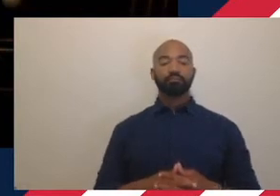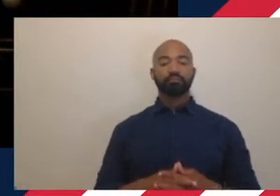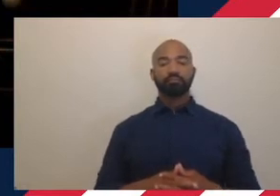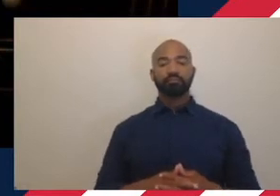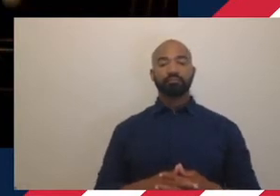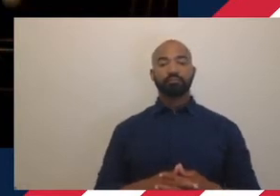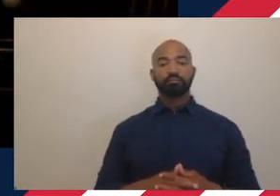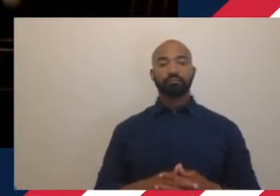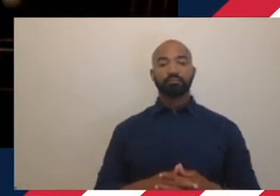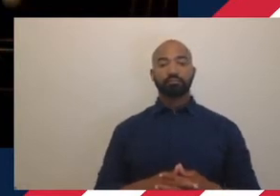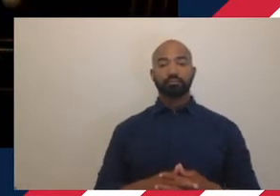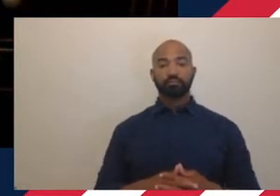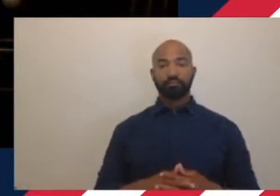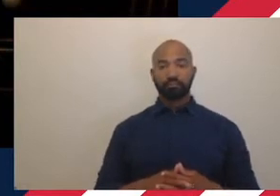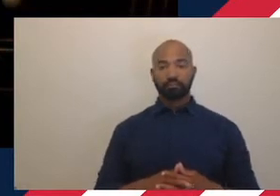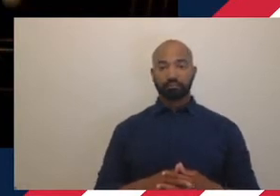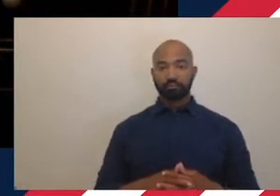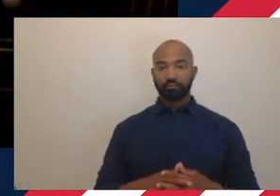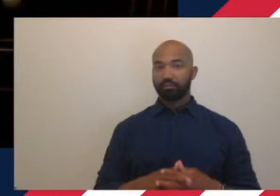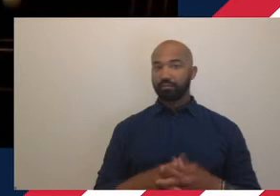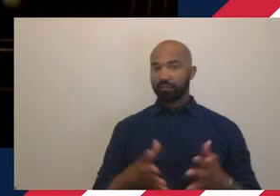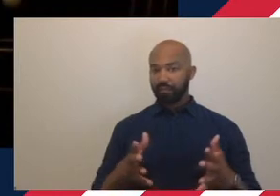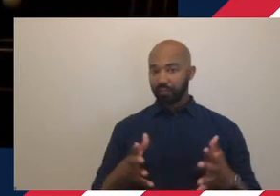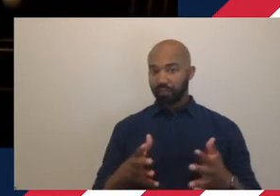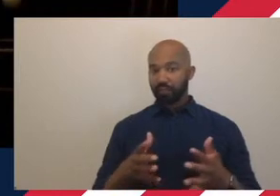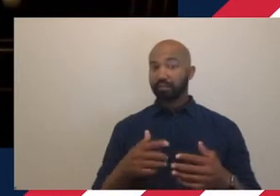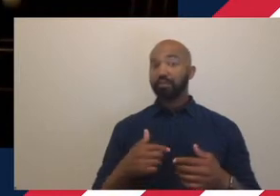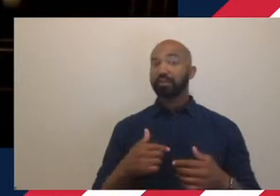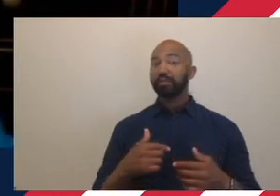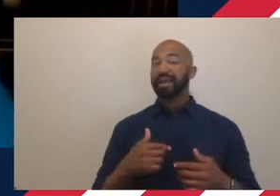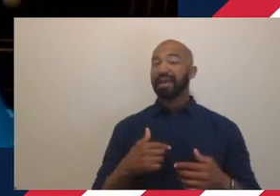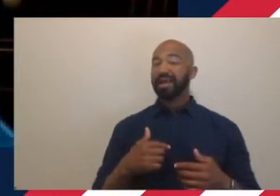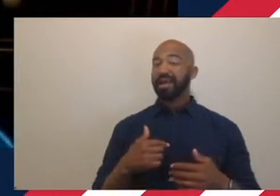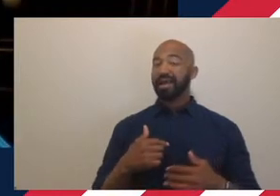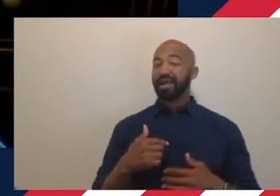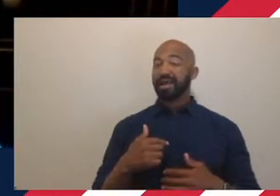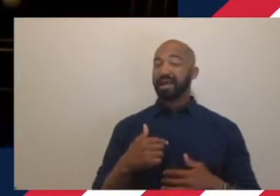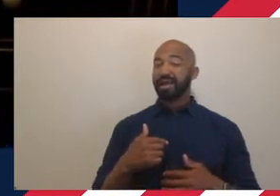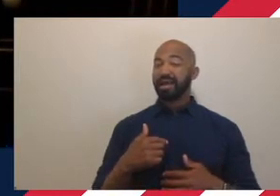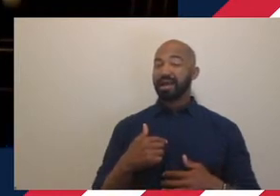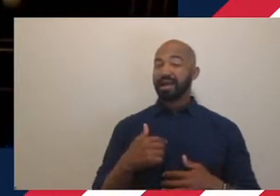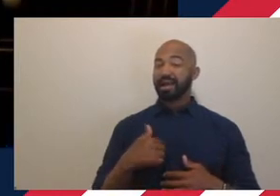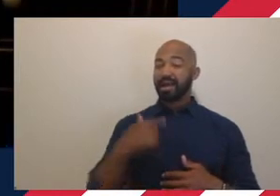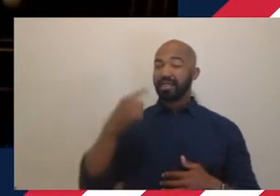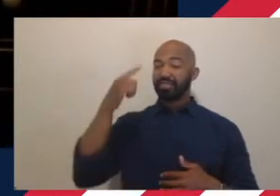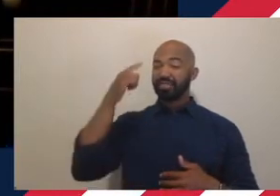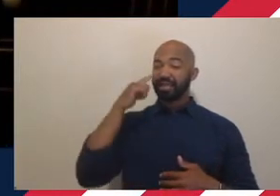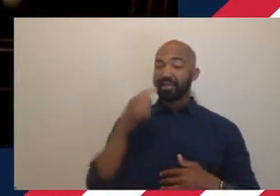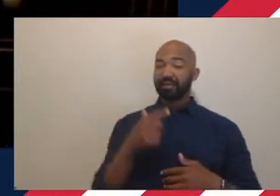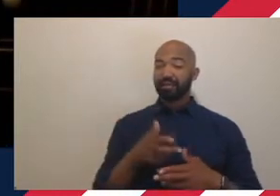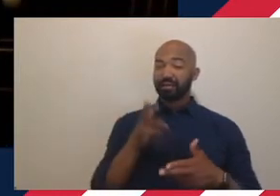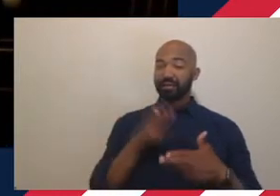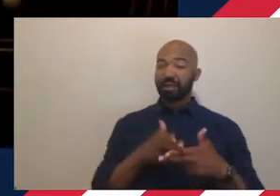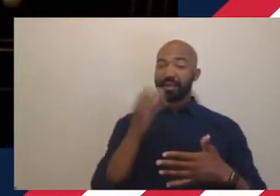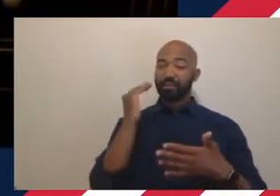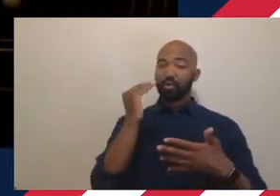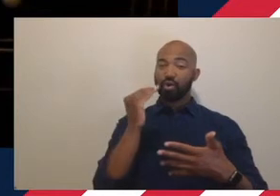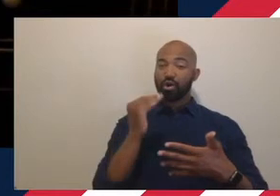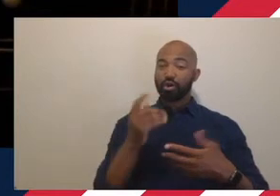And I'm making sure I think we have a bit of a change in the lineup here. All